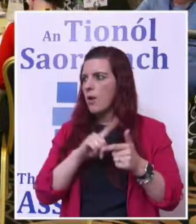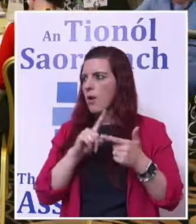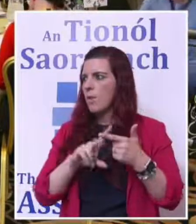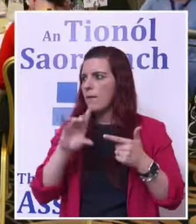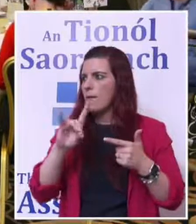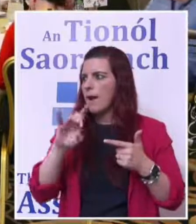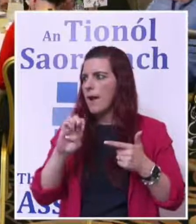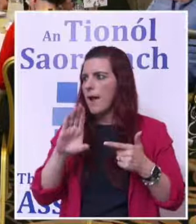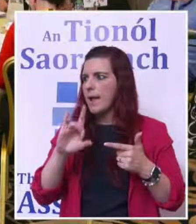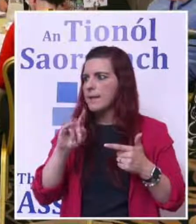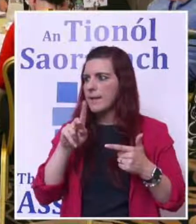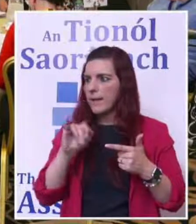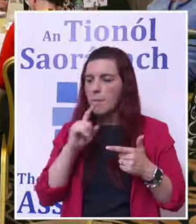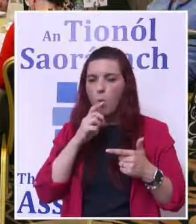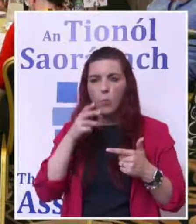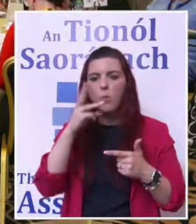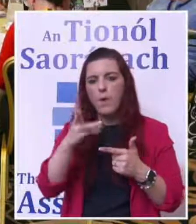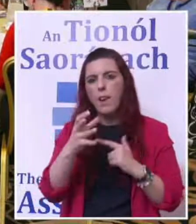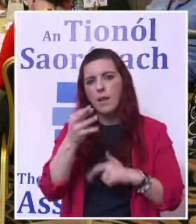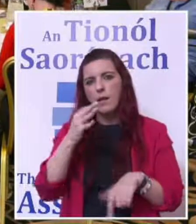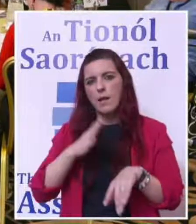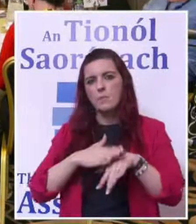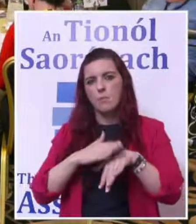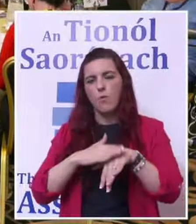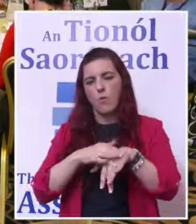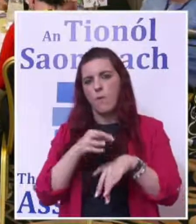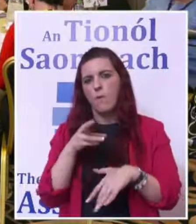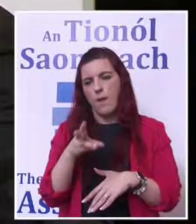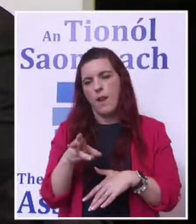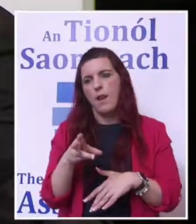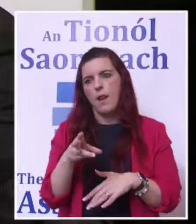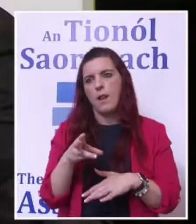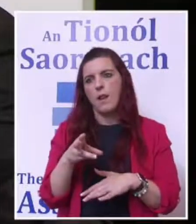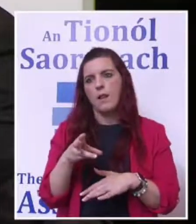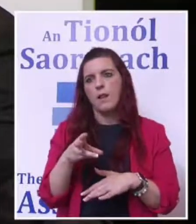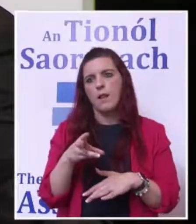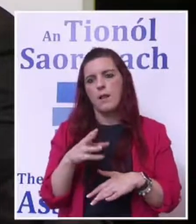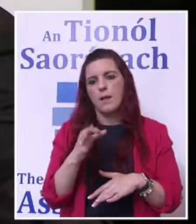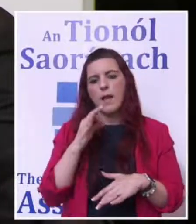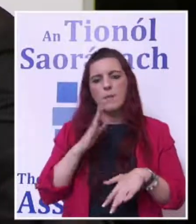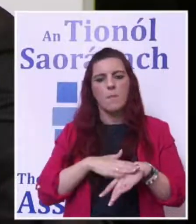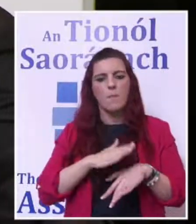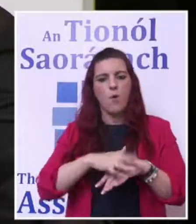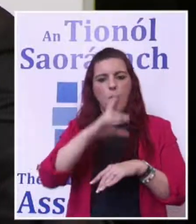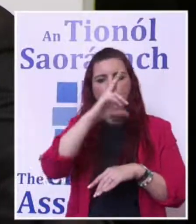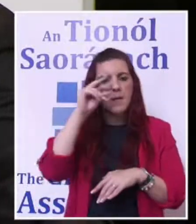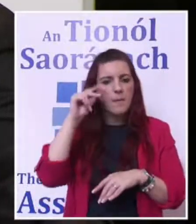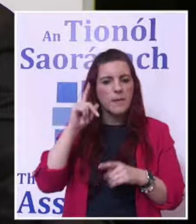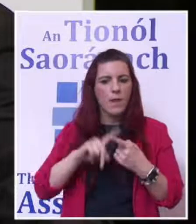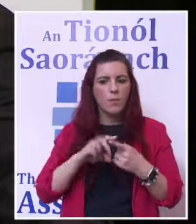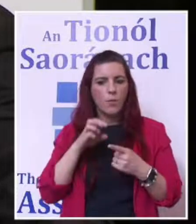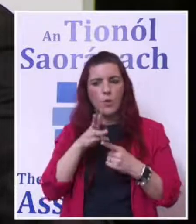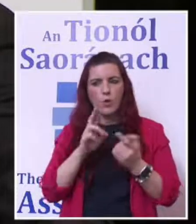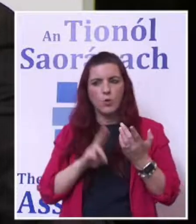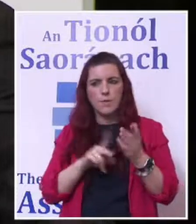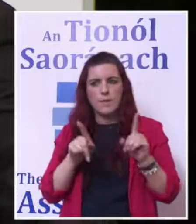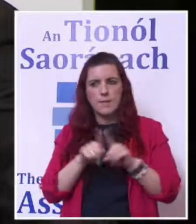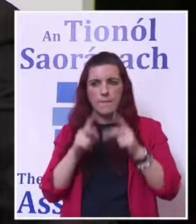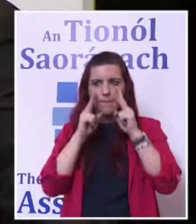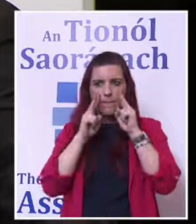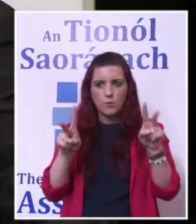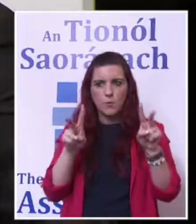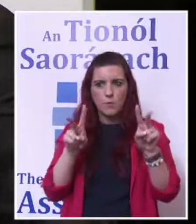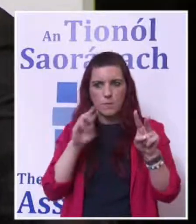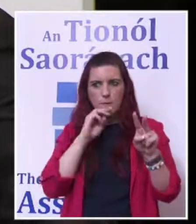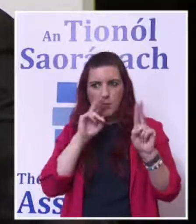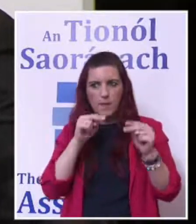But we are committed to come back to you with more examples, and we'll format them in the same type. So we don't want to influence